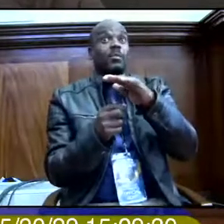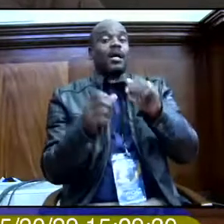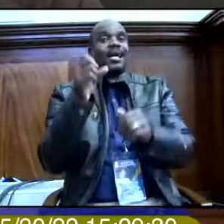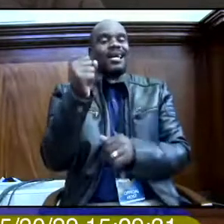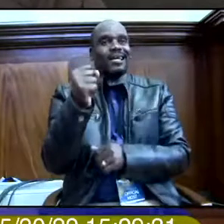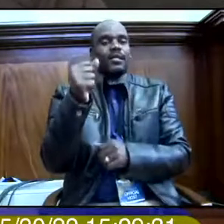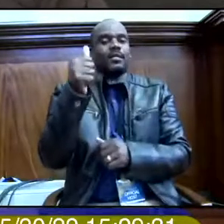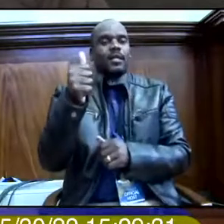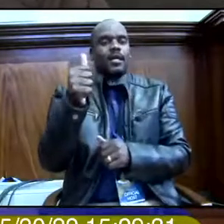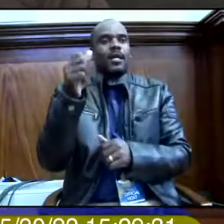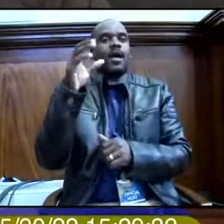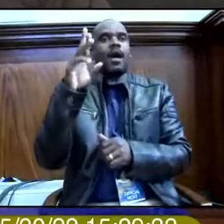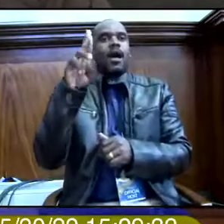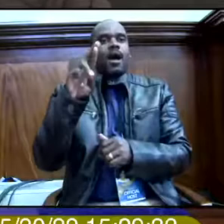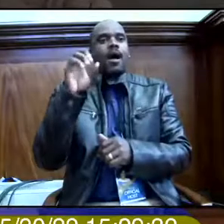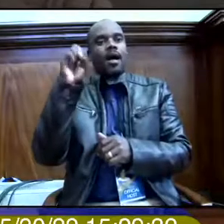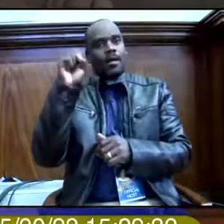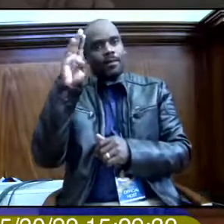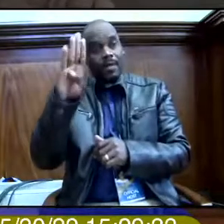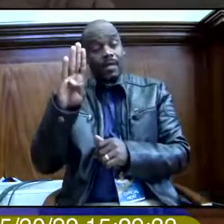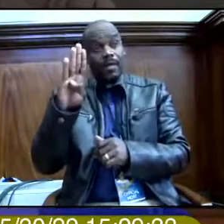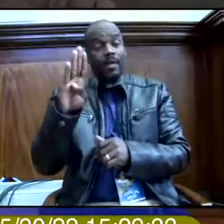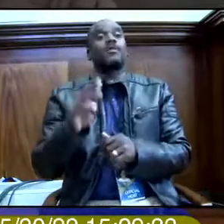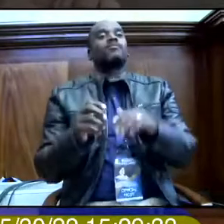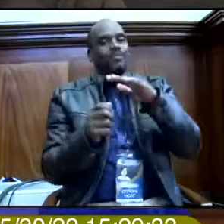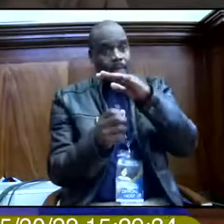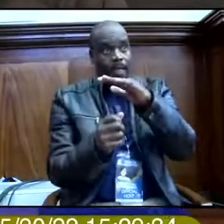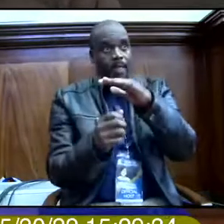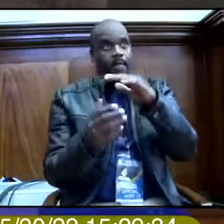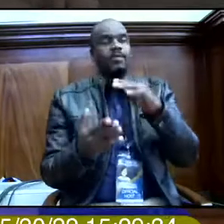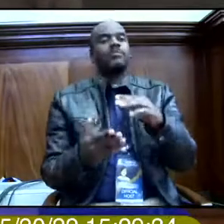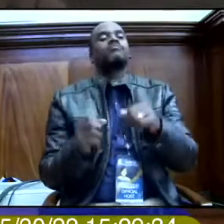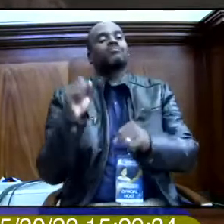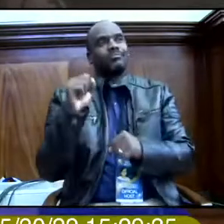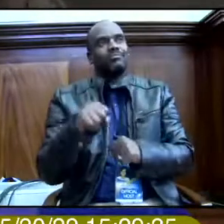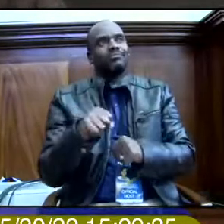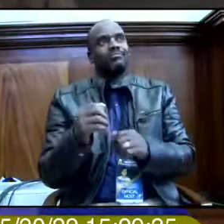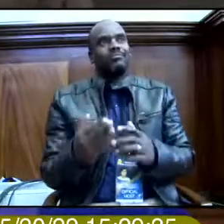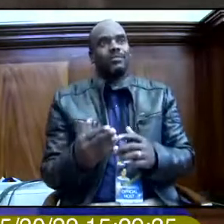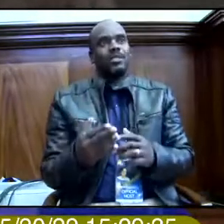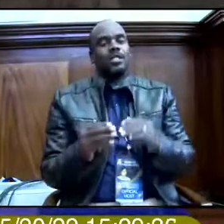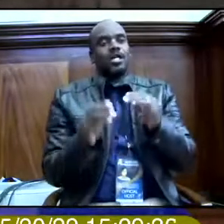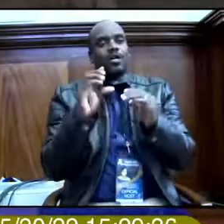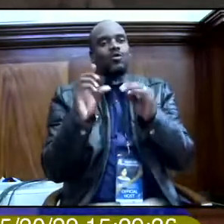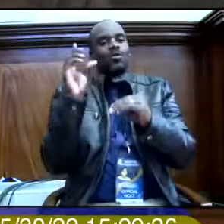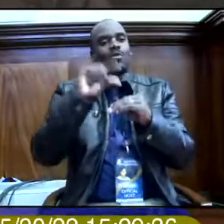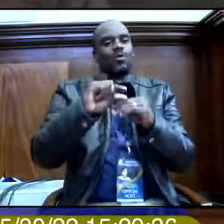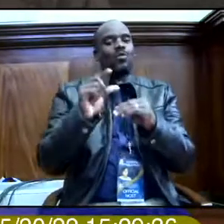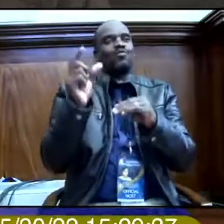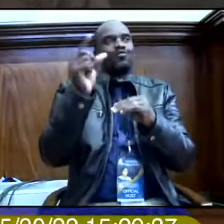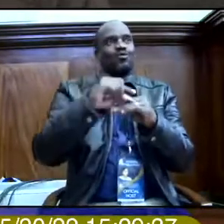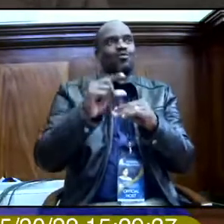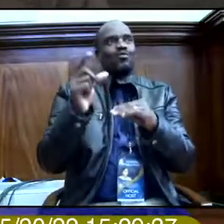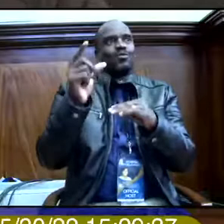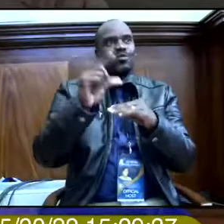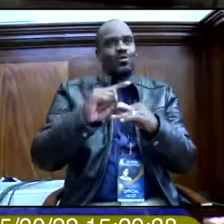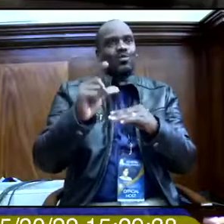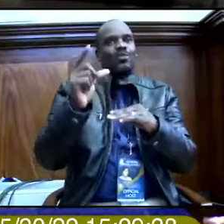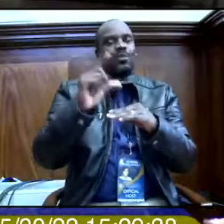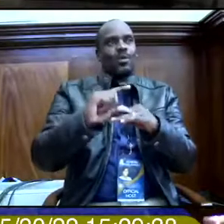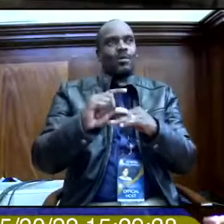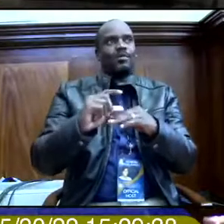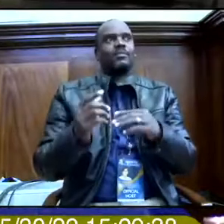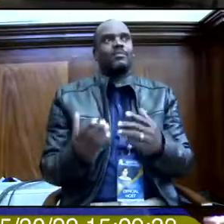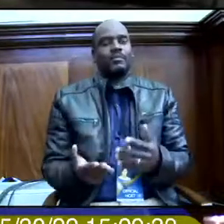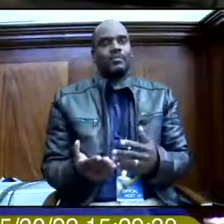for the current account deficit show massive offshoring of profits resumed in the second quarter of